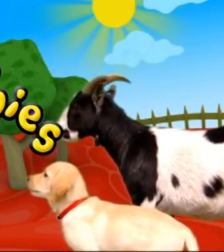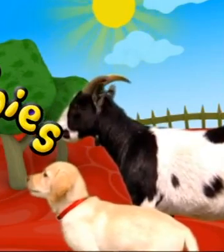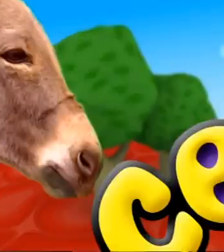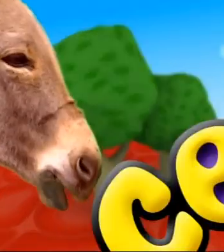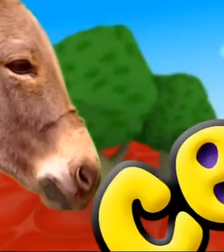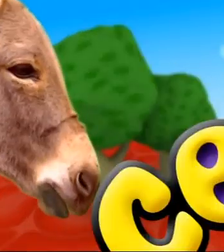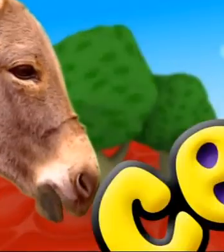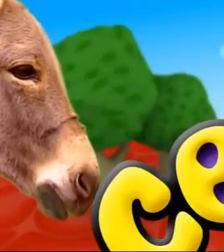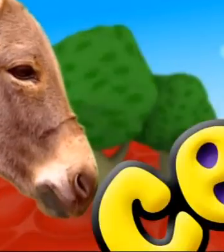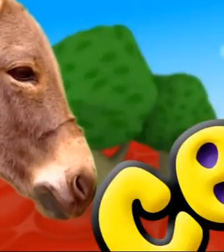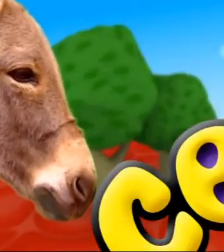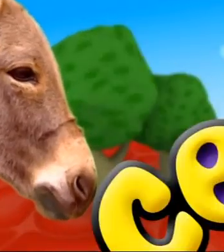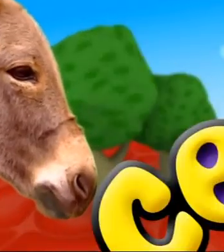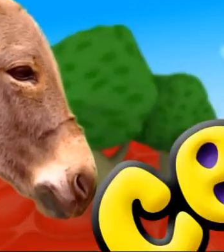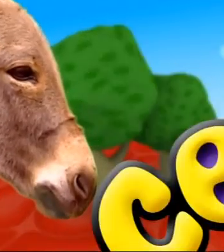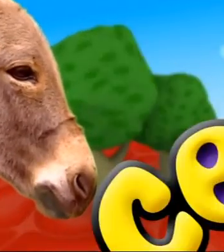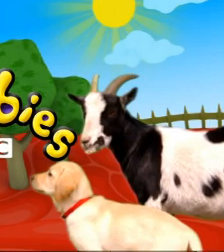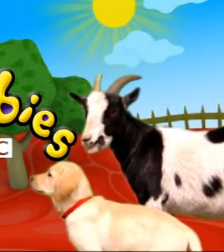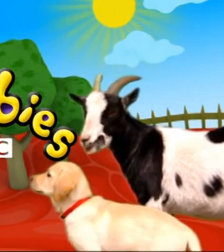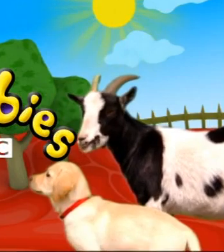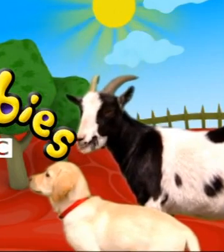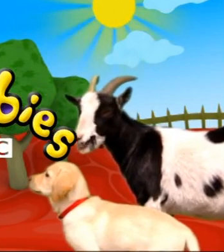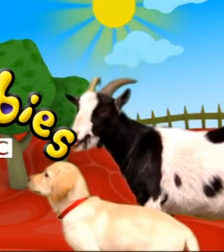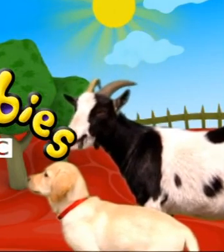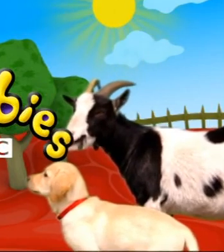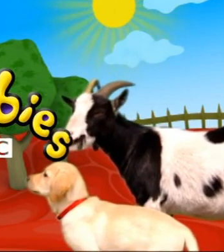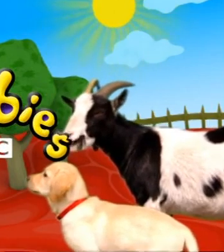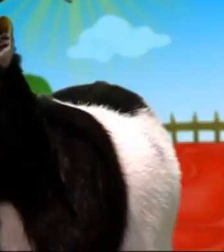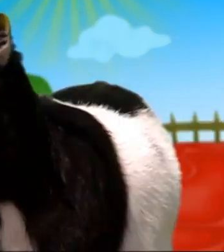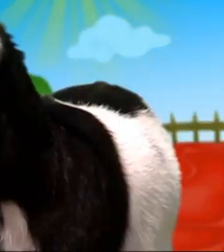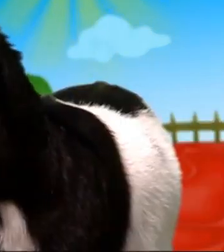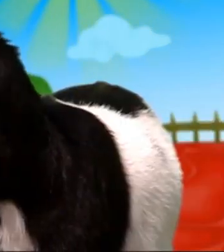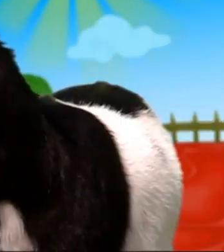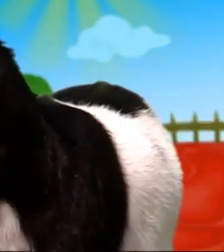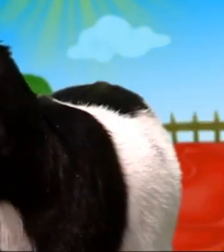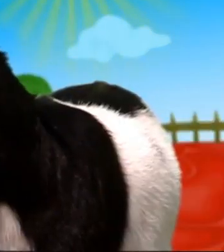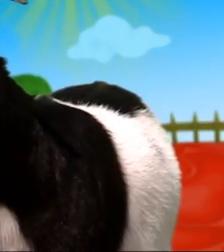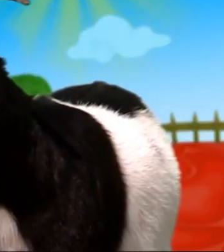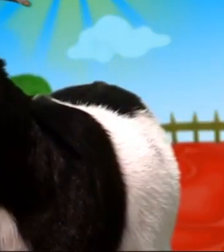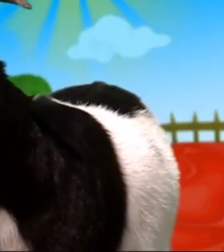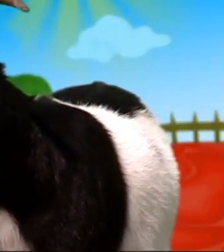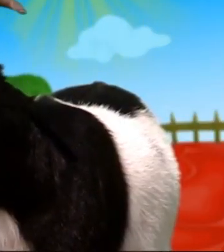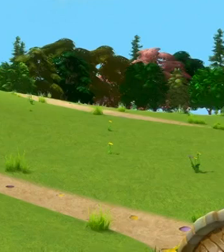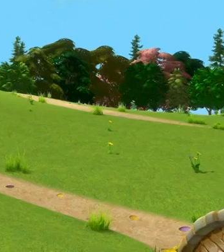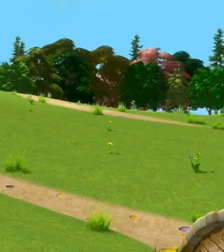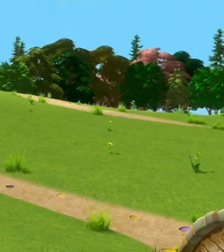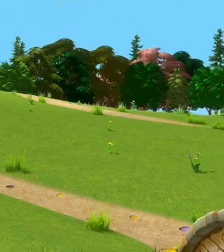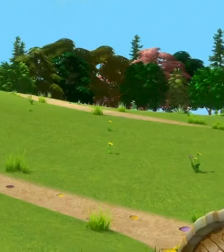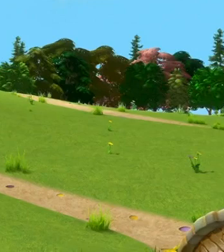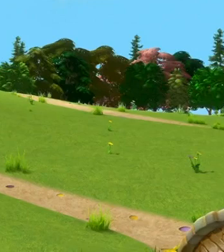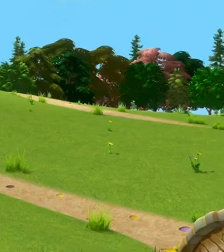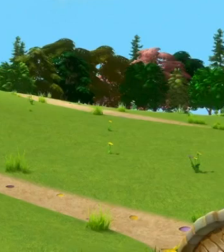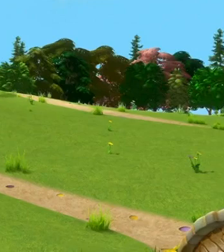What's CBeebies? I don't know, but it's very tasty.